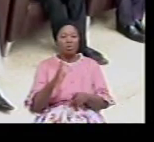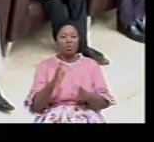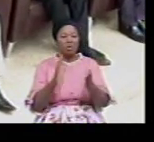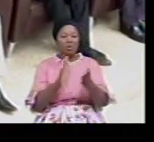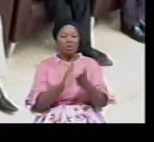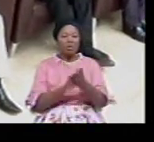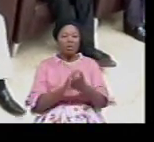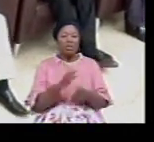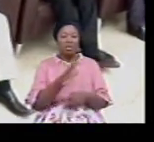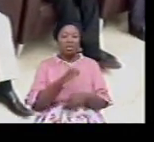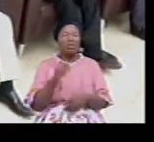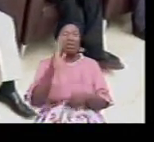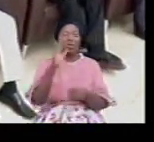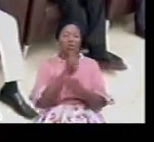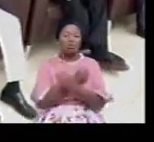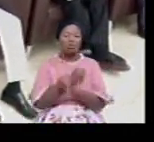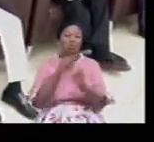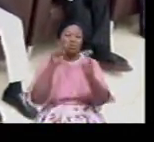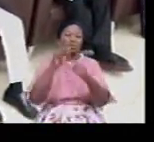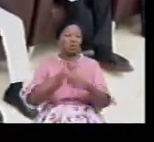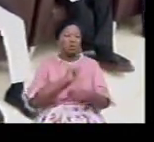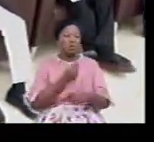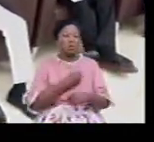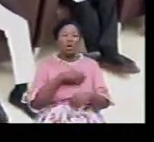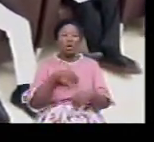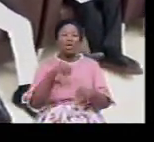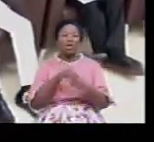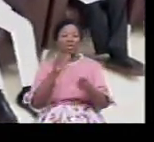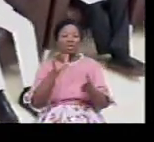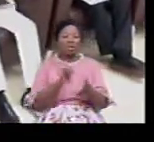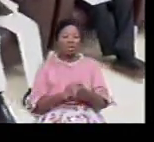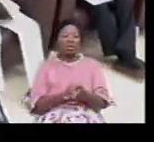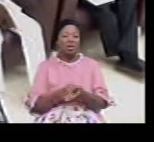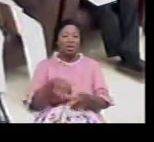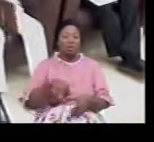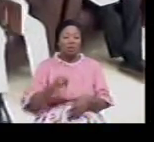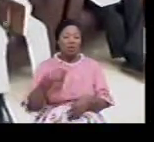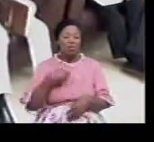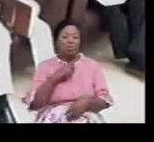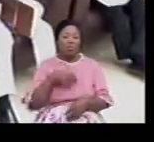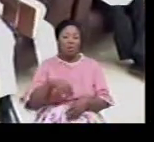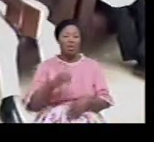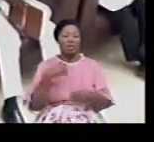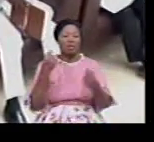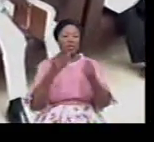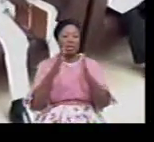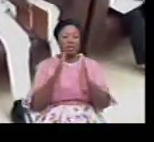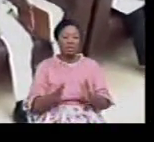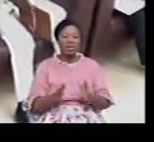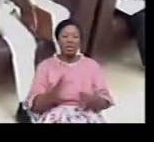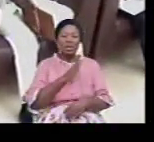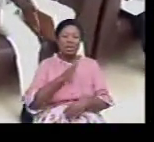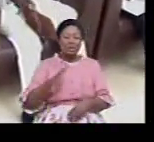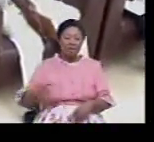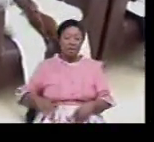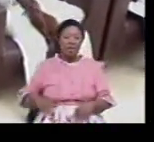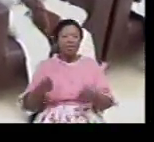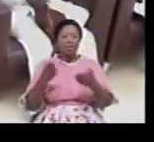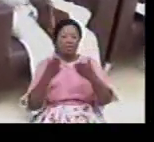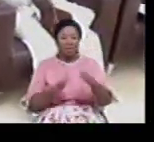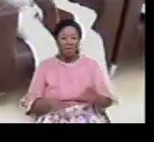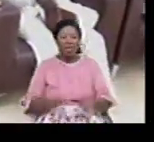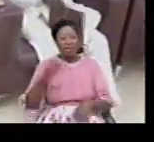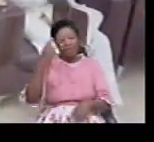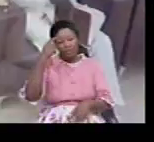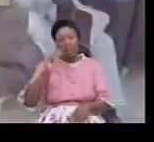toward us, in that while we were yet sinners, Christ died for